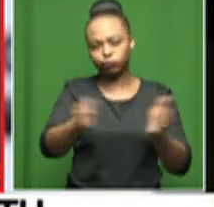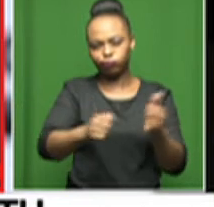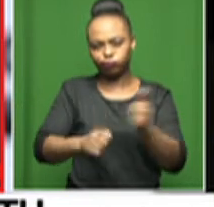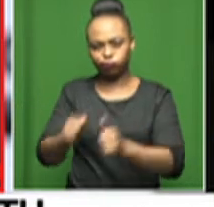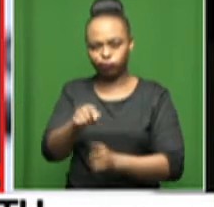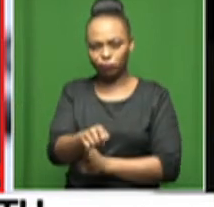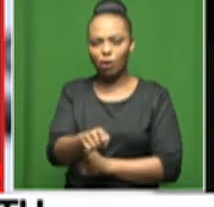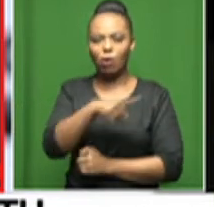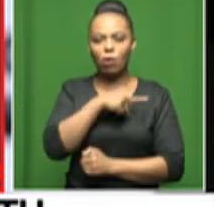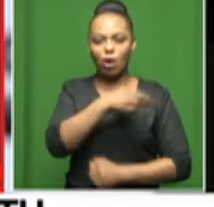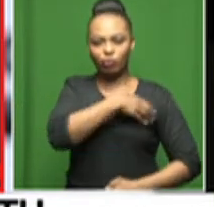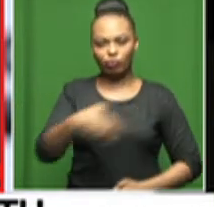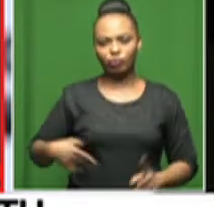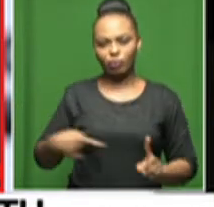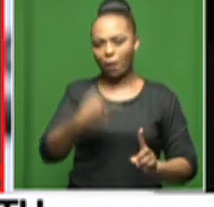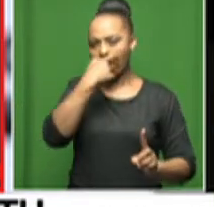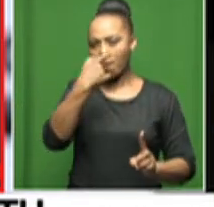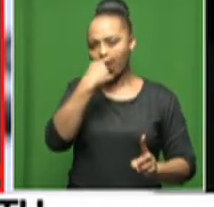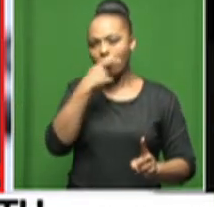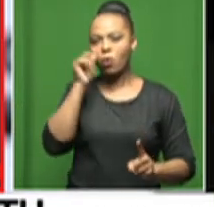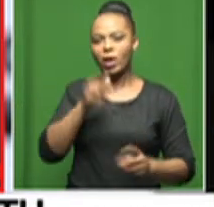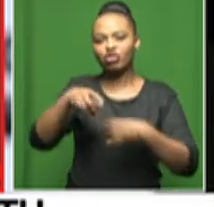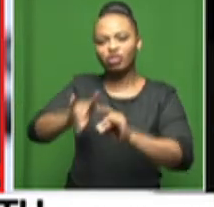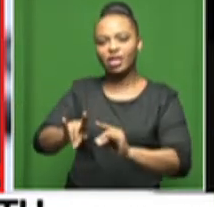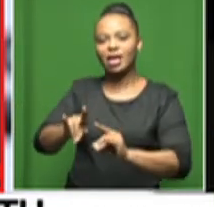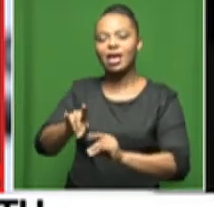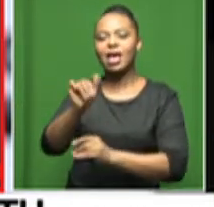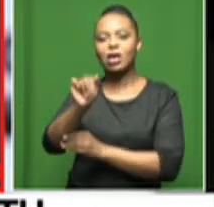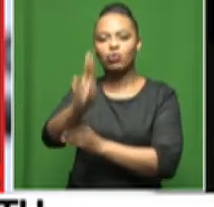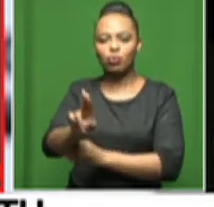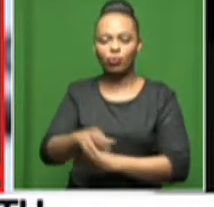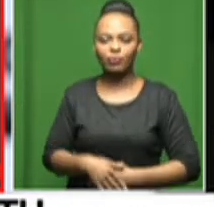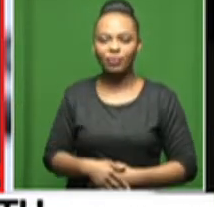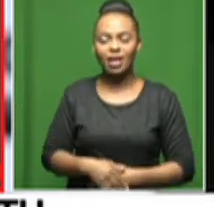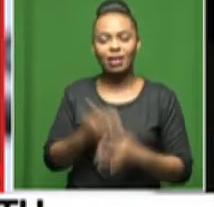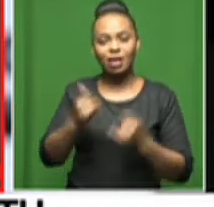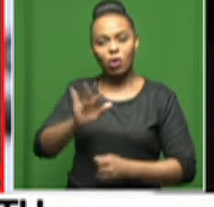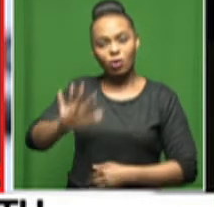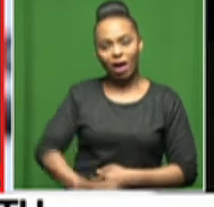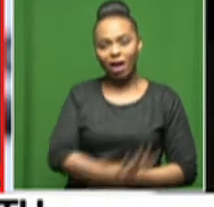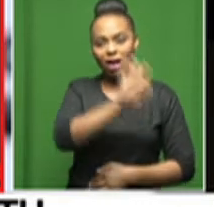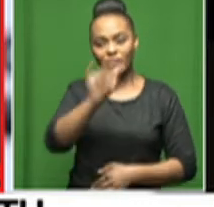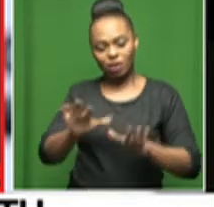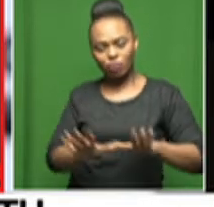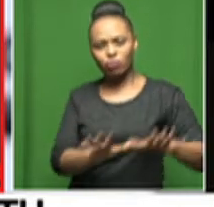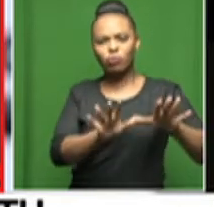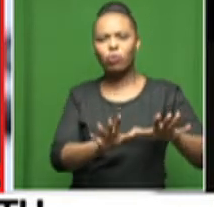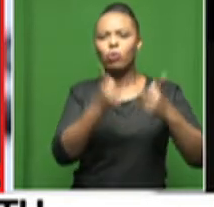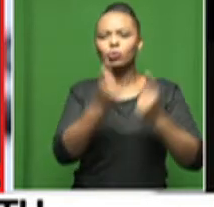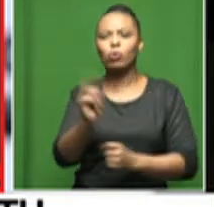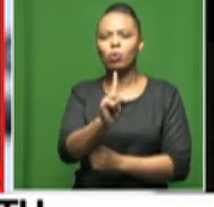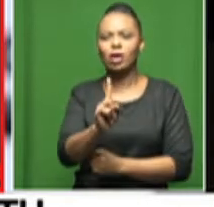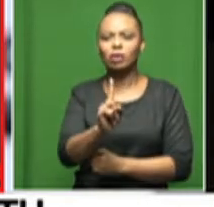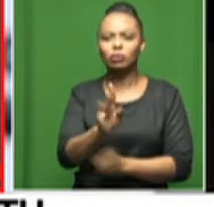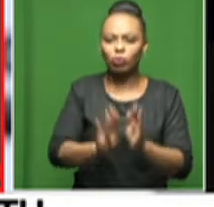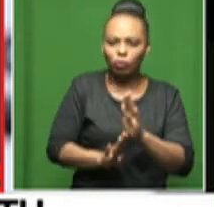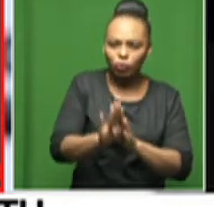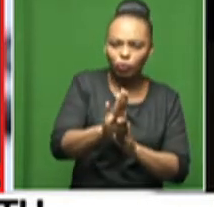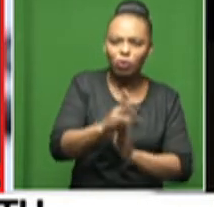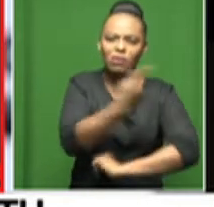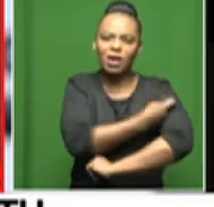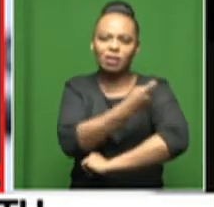Ramaphosa during his tenure as chair of the AU. What is the continent doing to build vaccine manufacturing